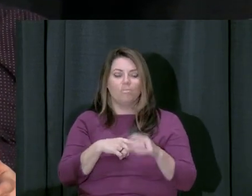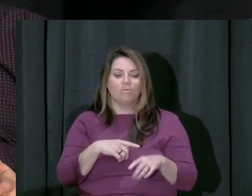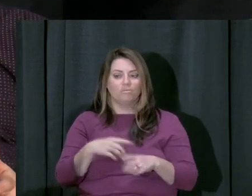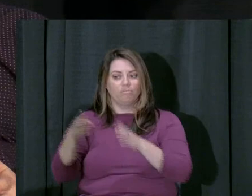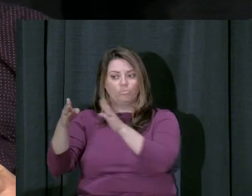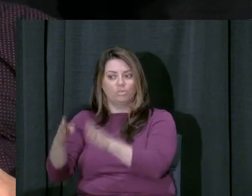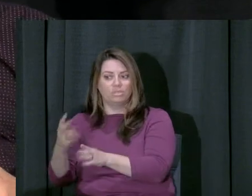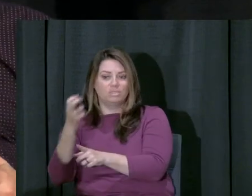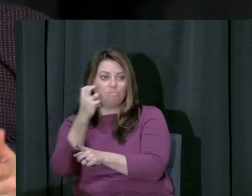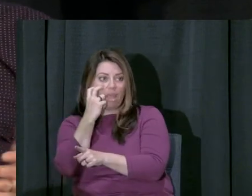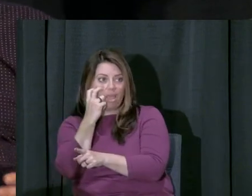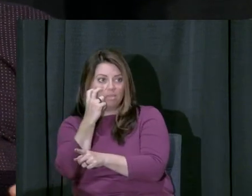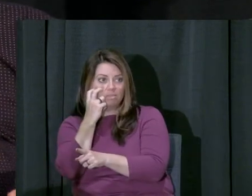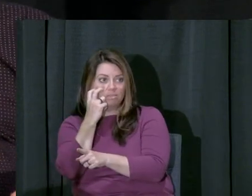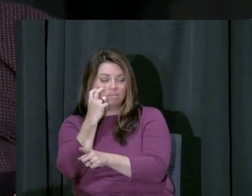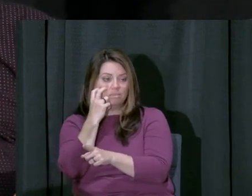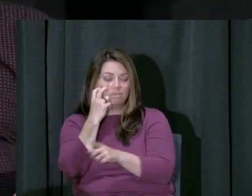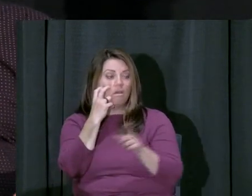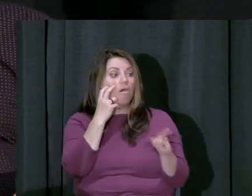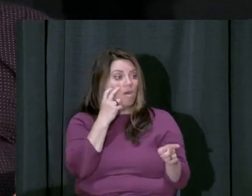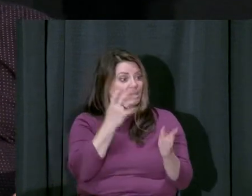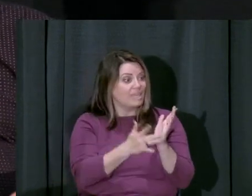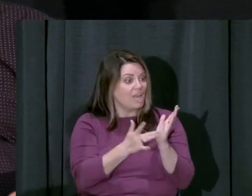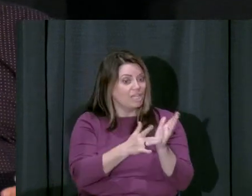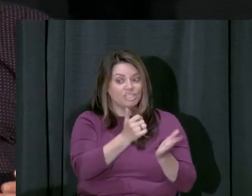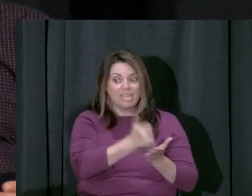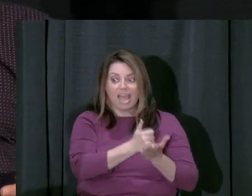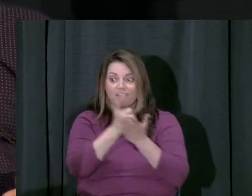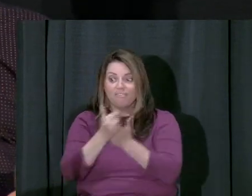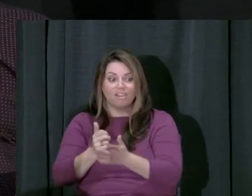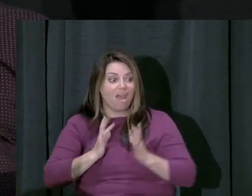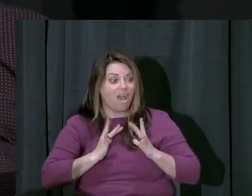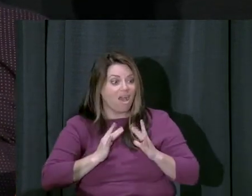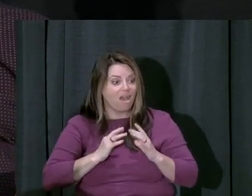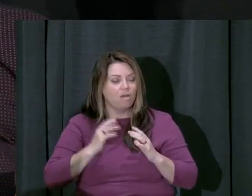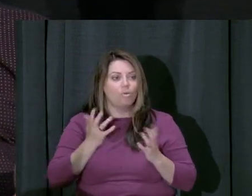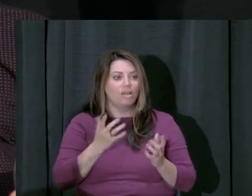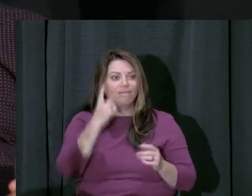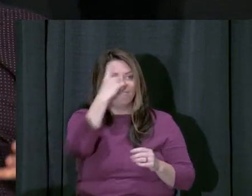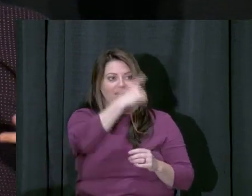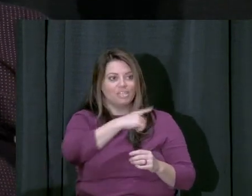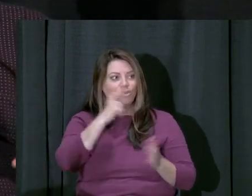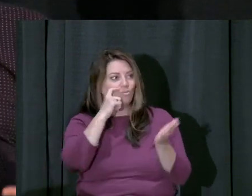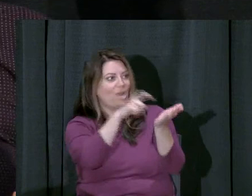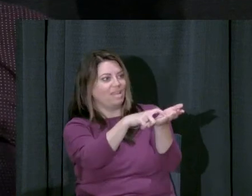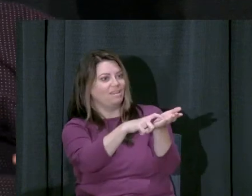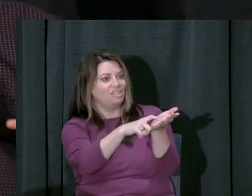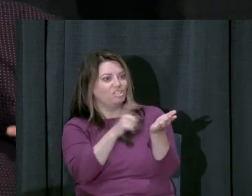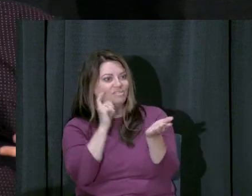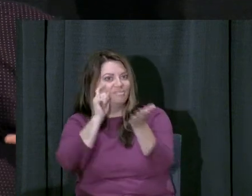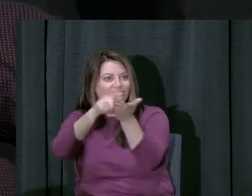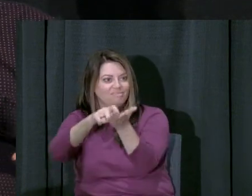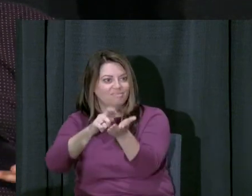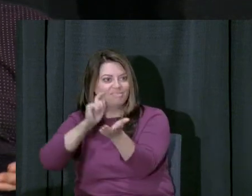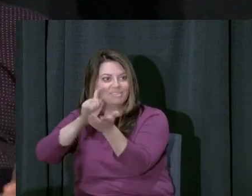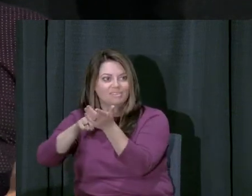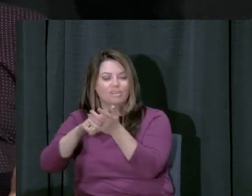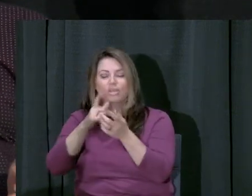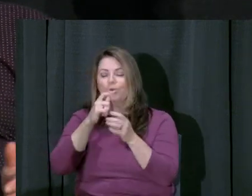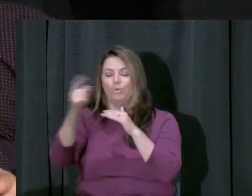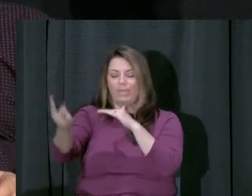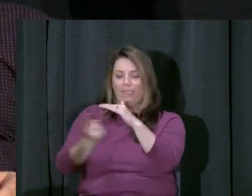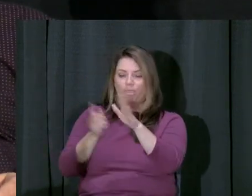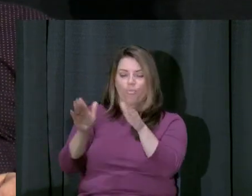who's blind. Something they might find really helpful is facial recognition, right? To be able to recognize who comes into the